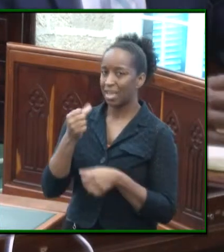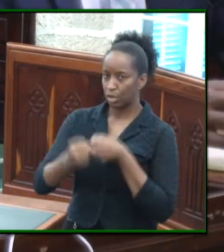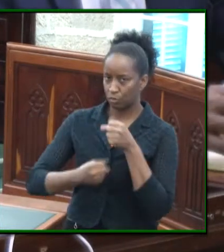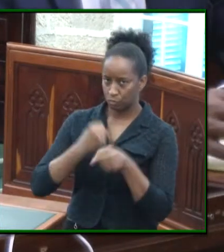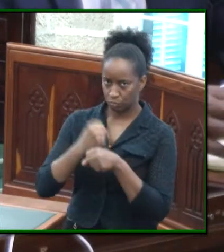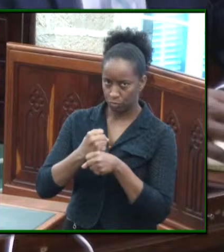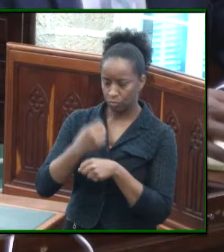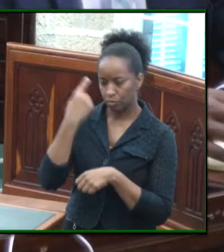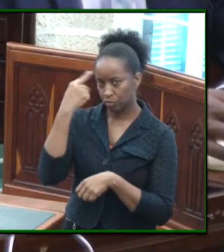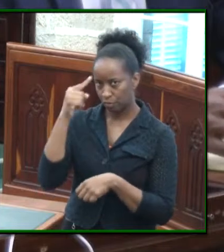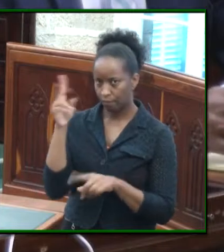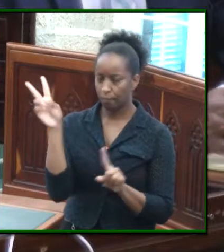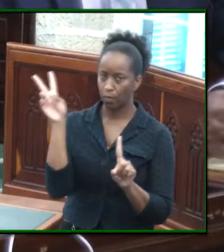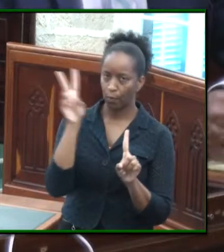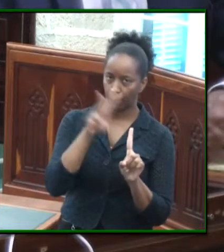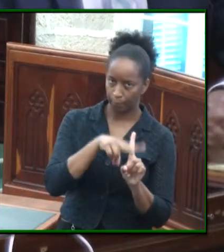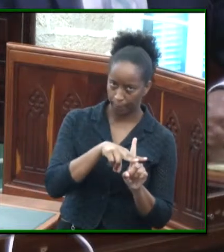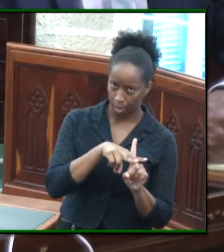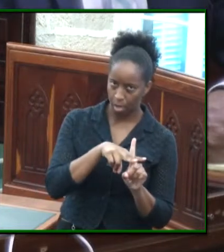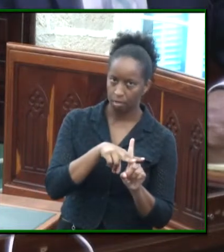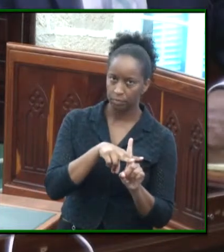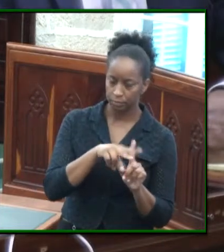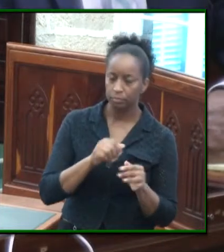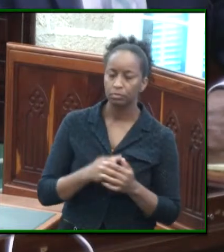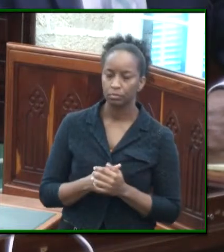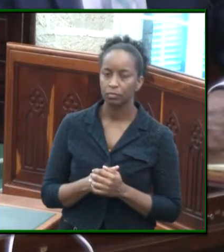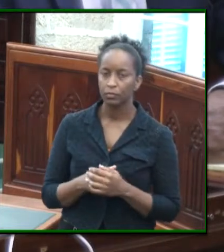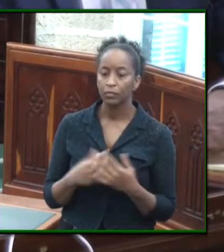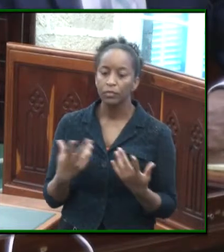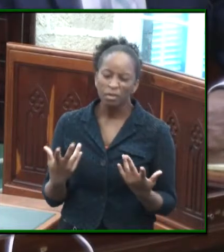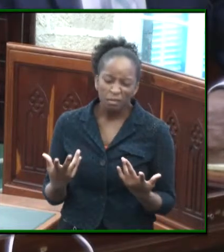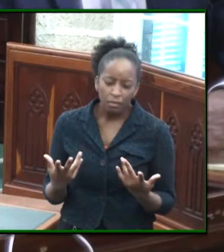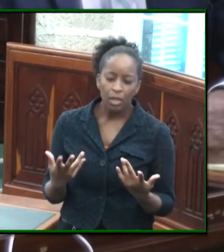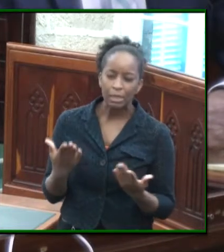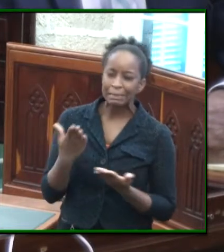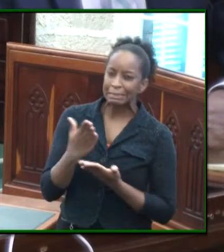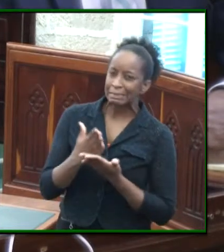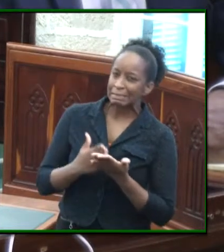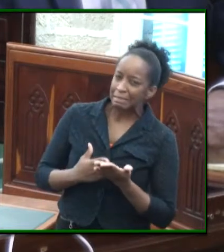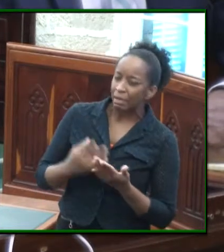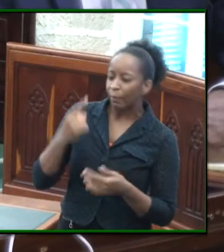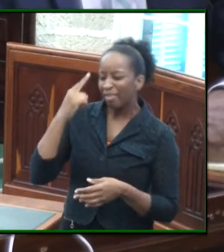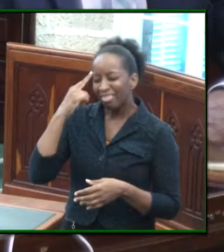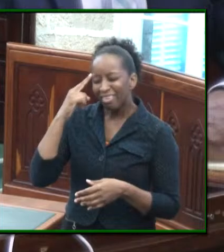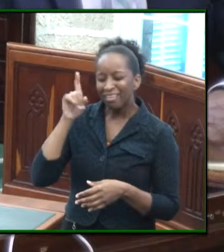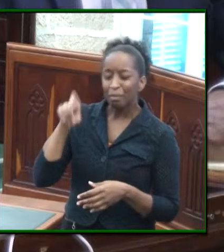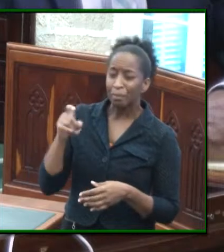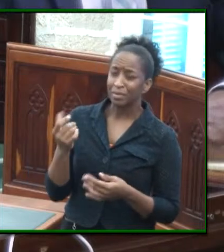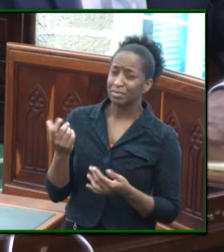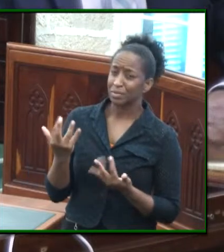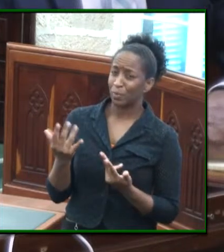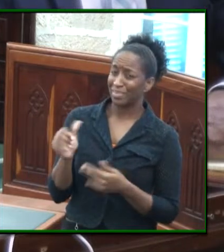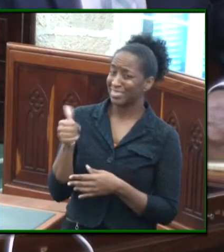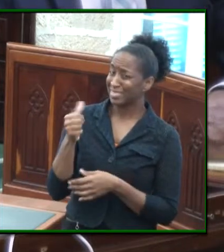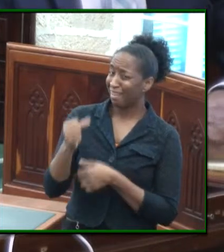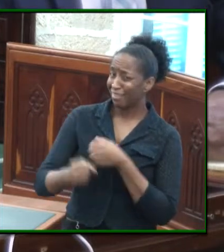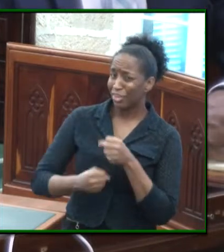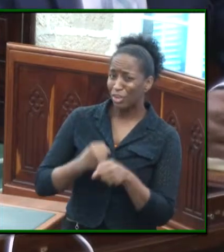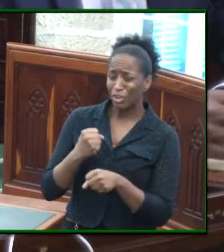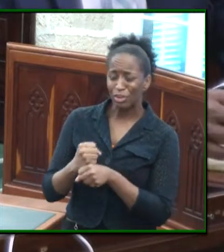person can demonstrate significant and thorough rehabilitation in a period of less